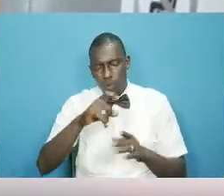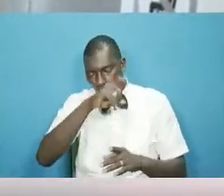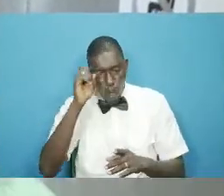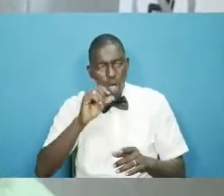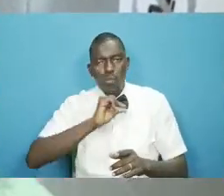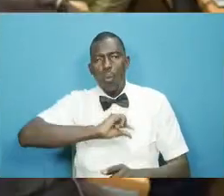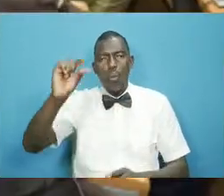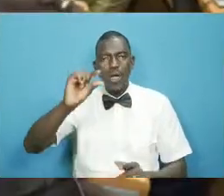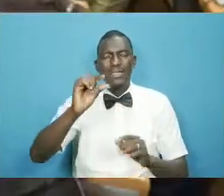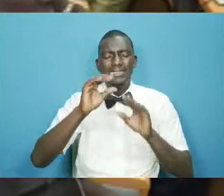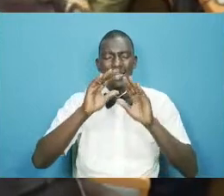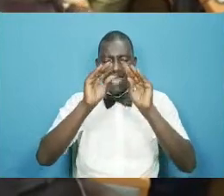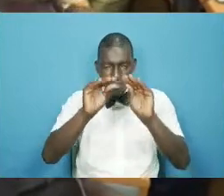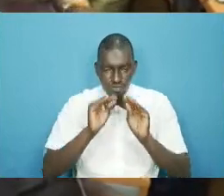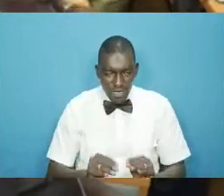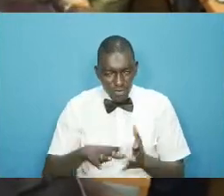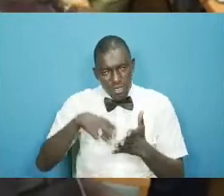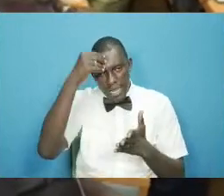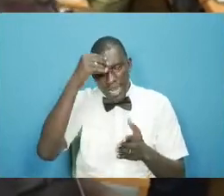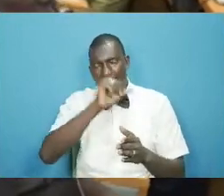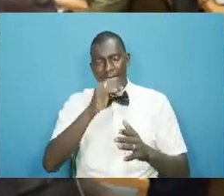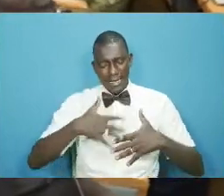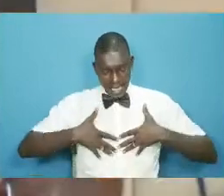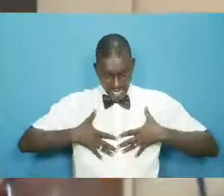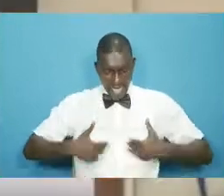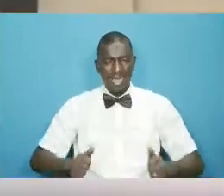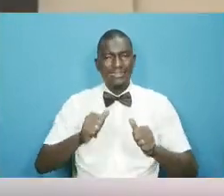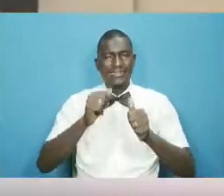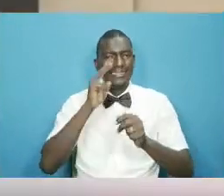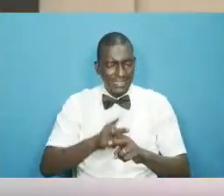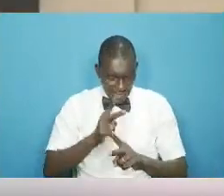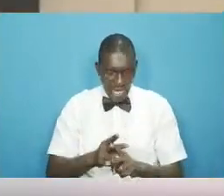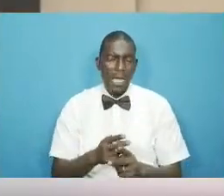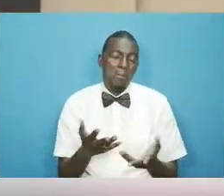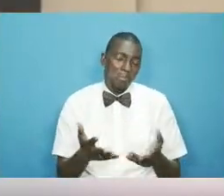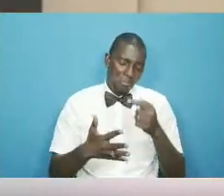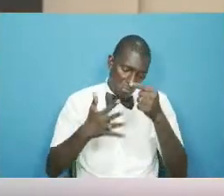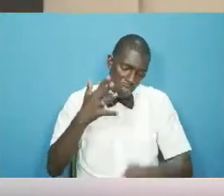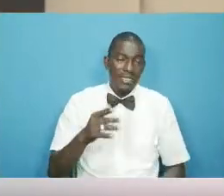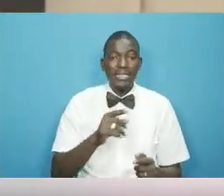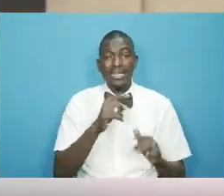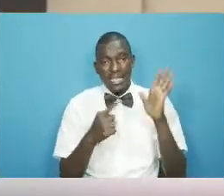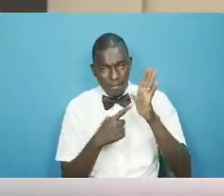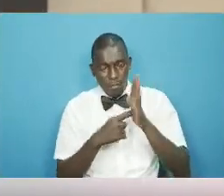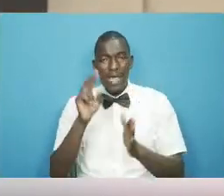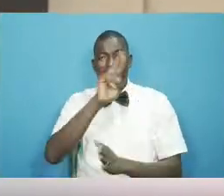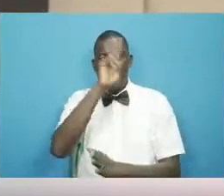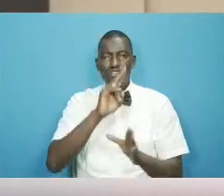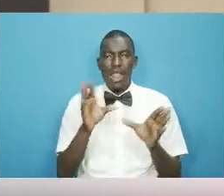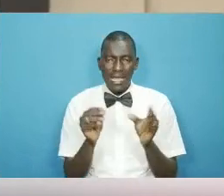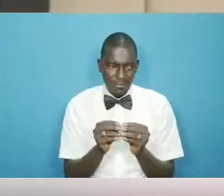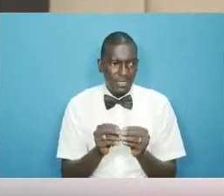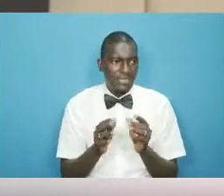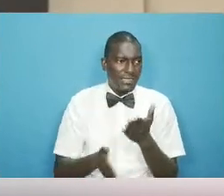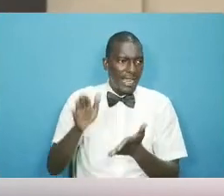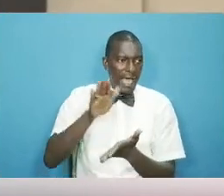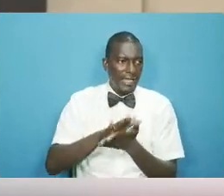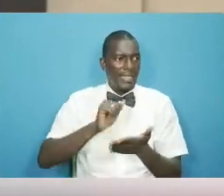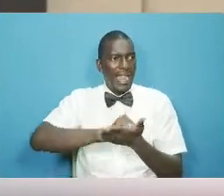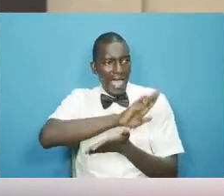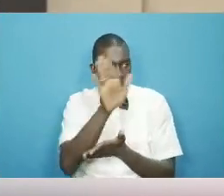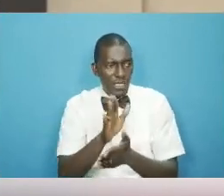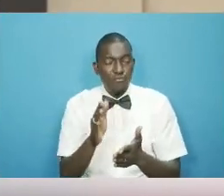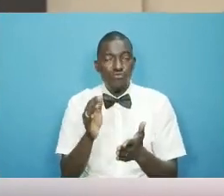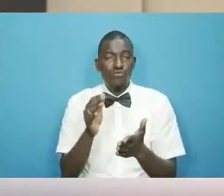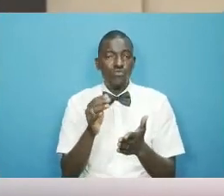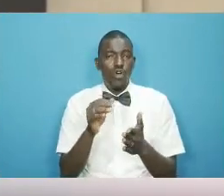quality education, health care, and productive assets. It may interest you to know that the National Assembly is an ardent advocate for